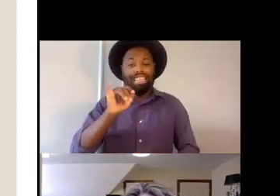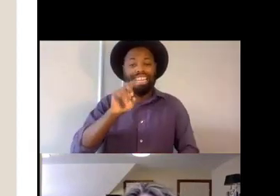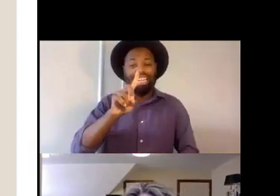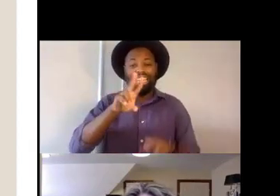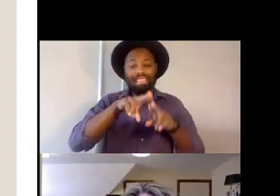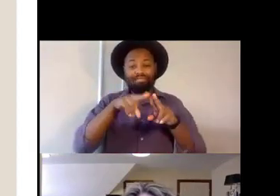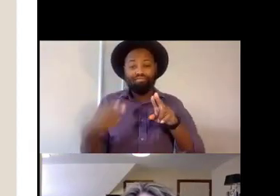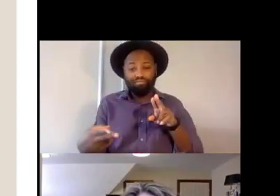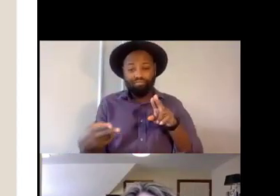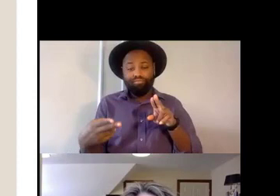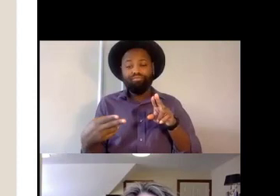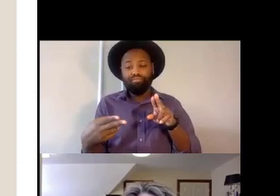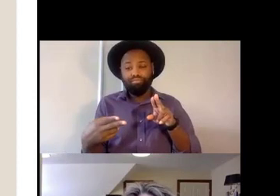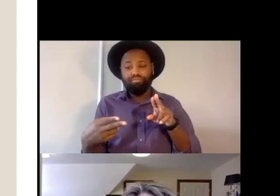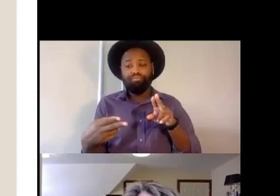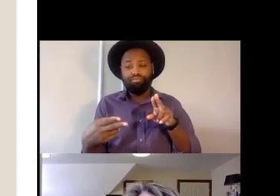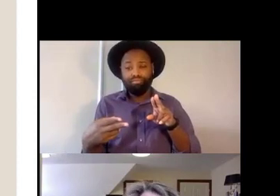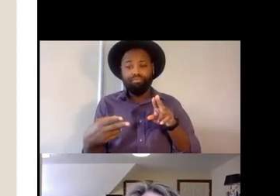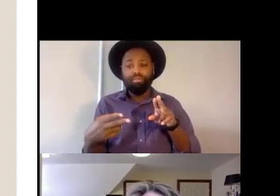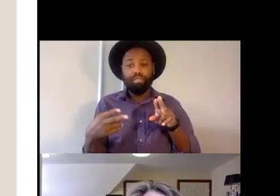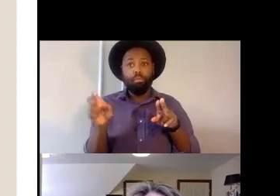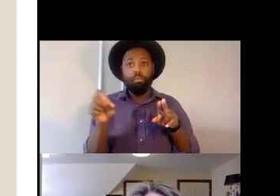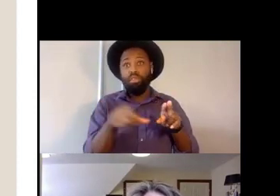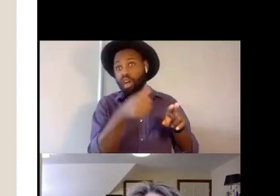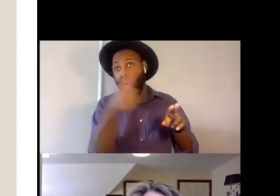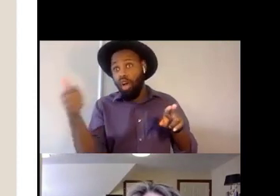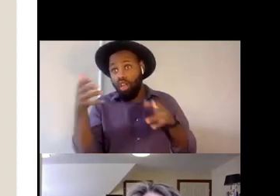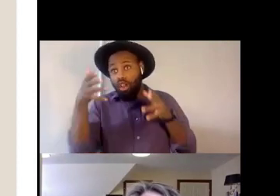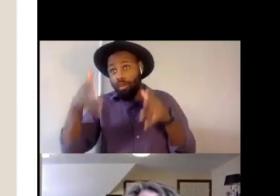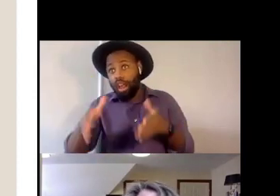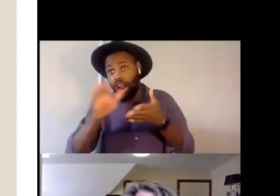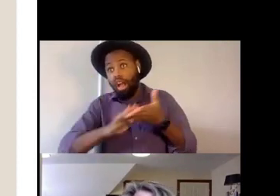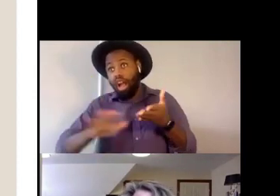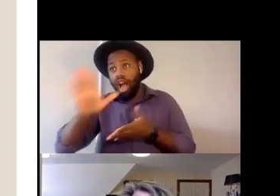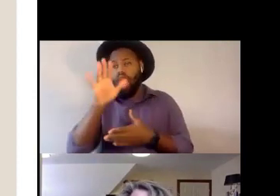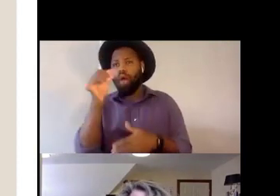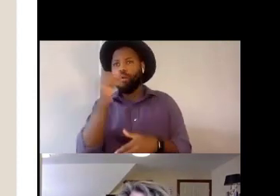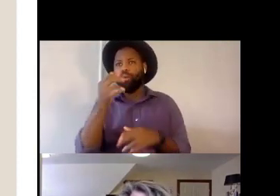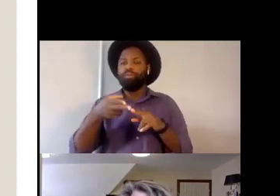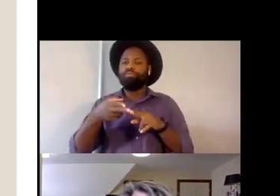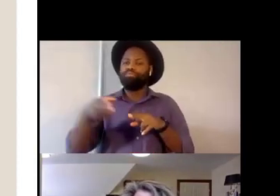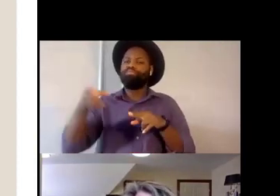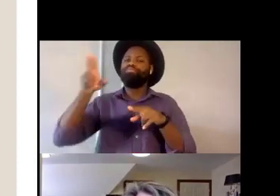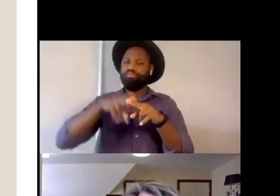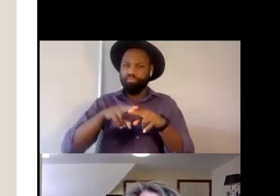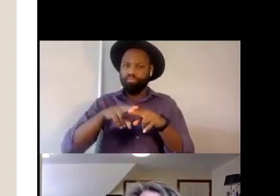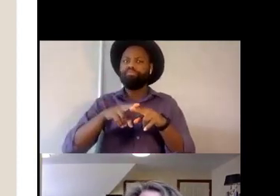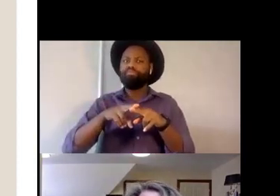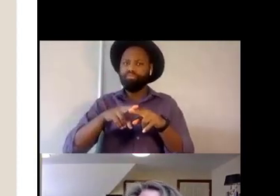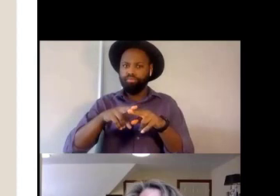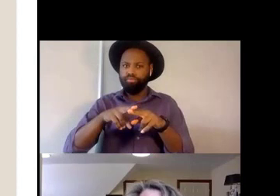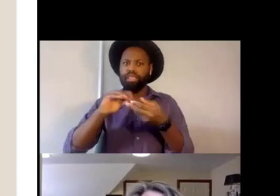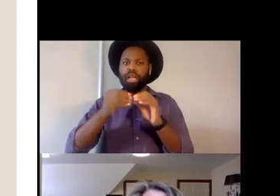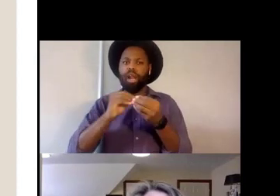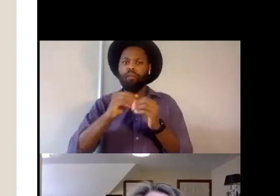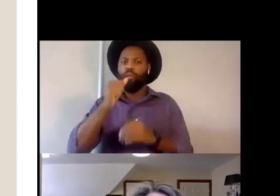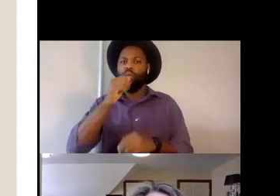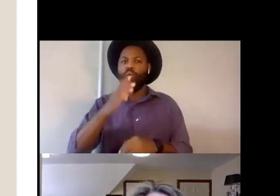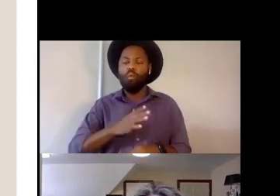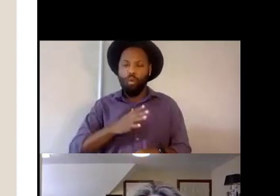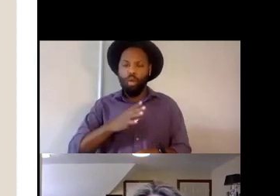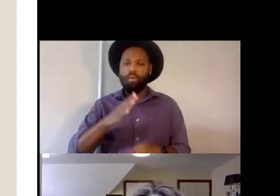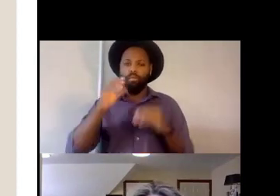down, but all of the other colleges there's been a significant uptick in the number of women professors in